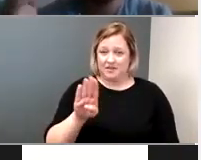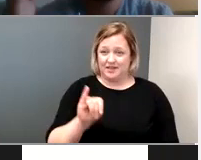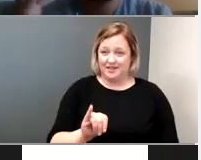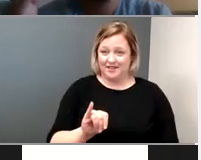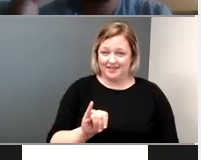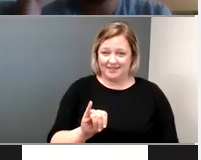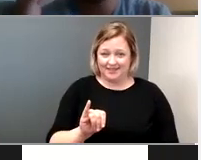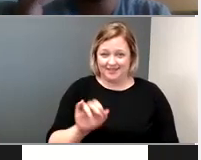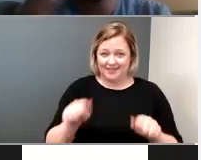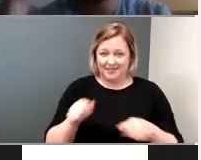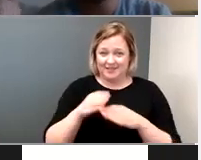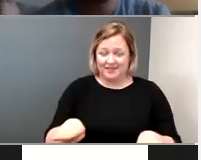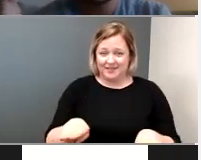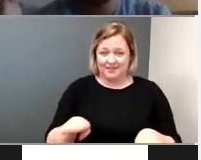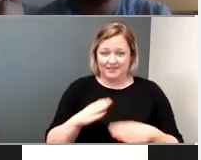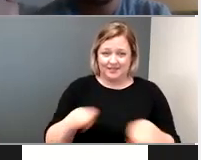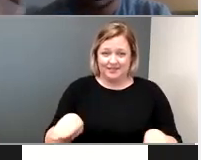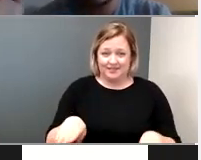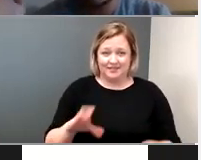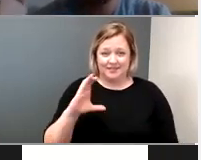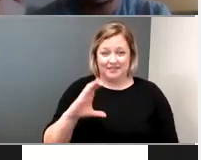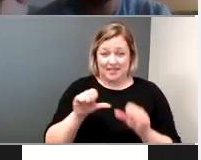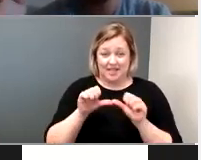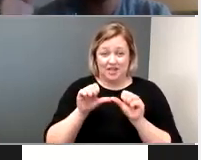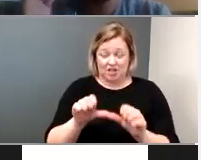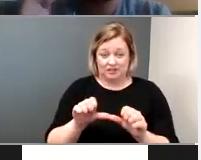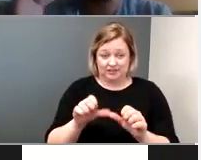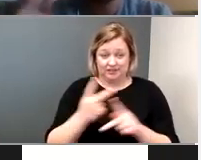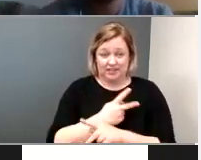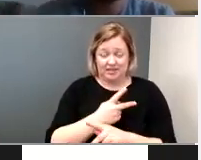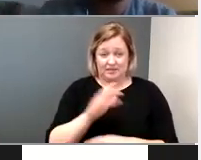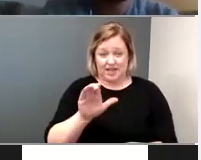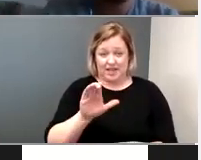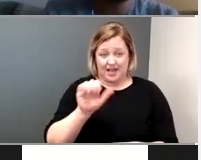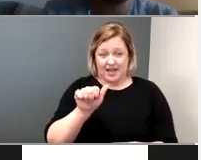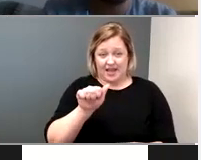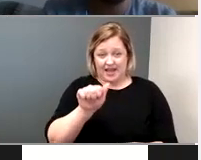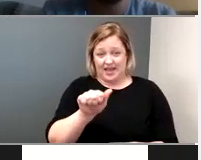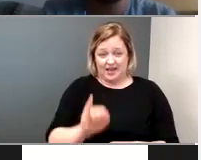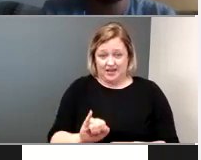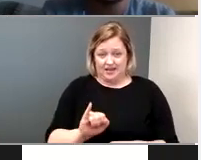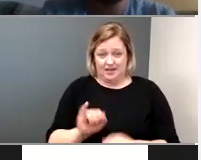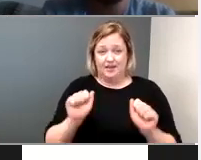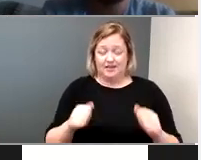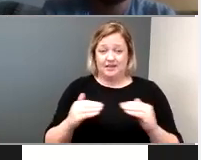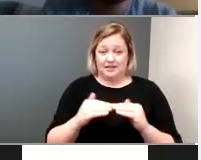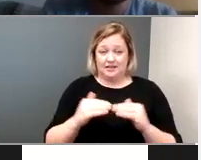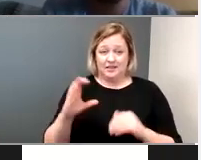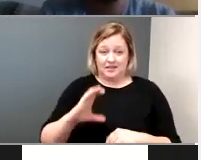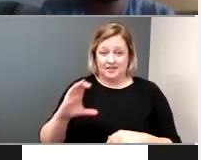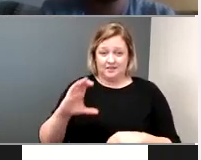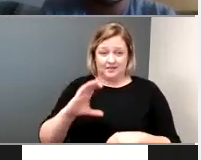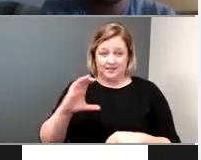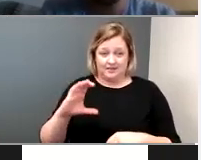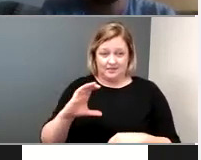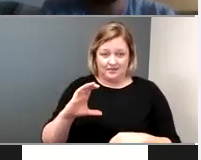BI. C, a constant times of AI, summation over I, can become C times summation of AI.